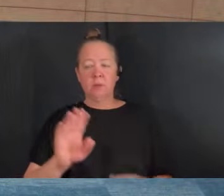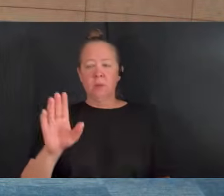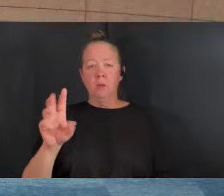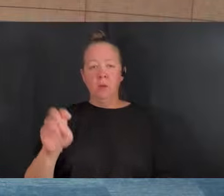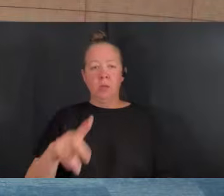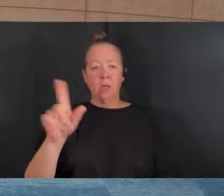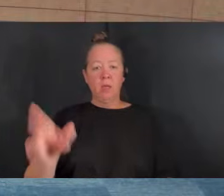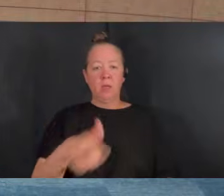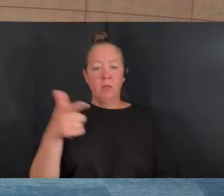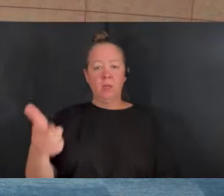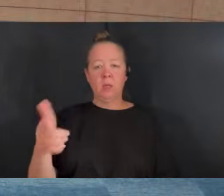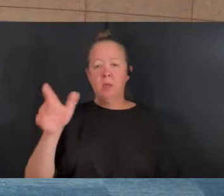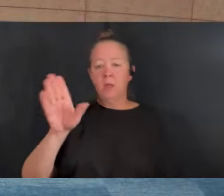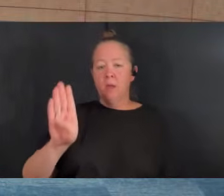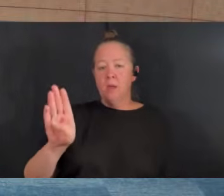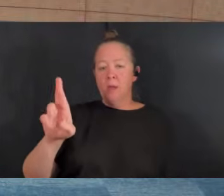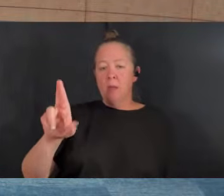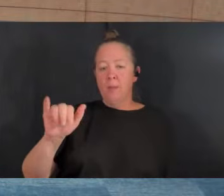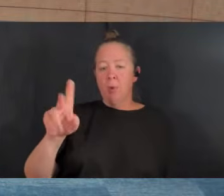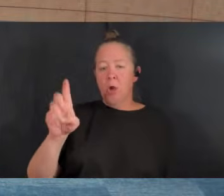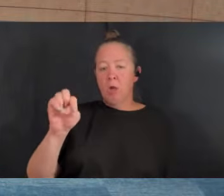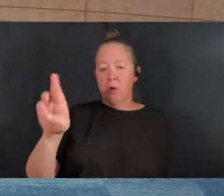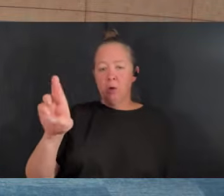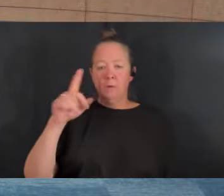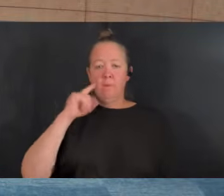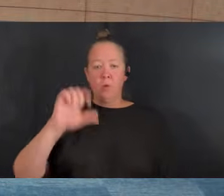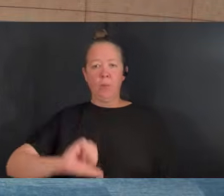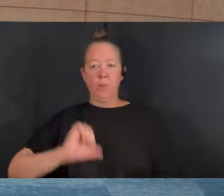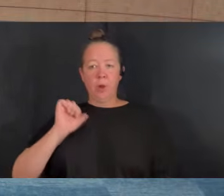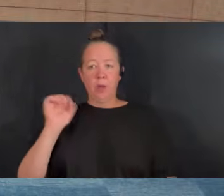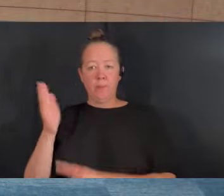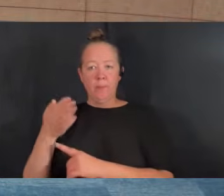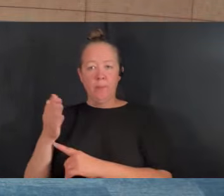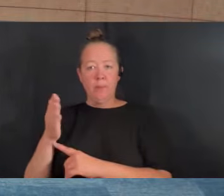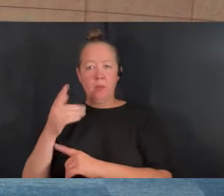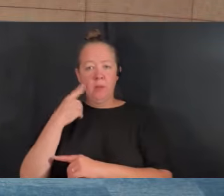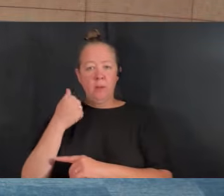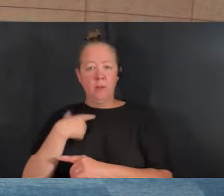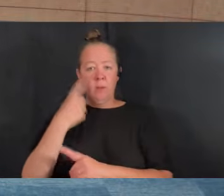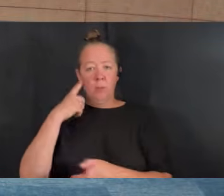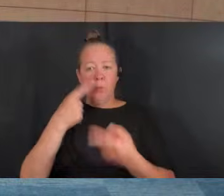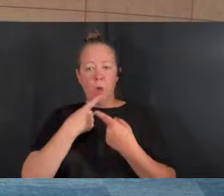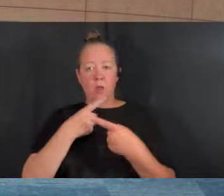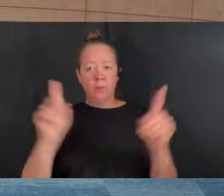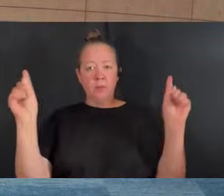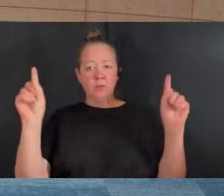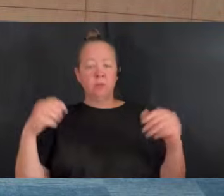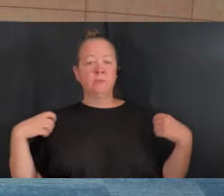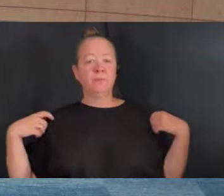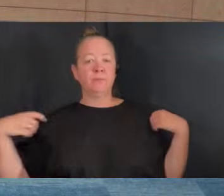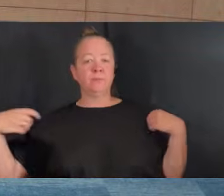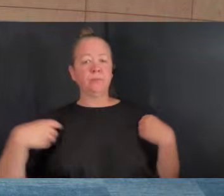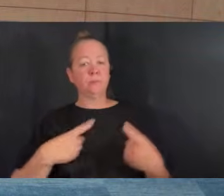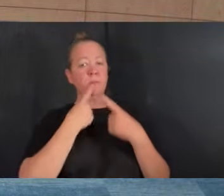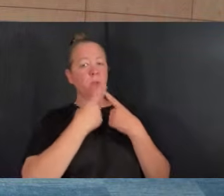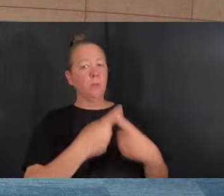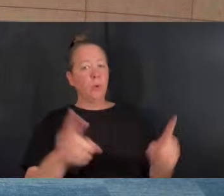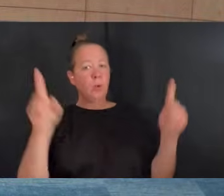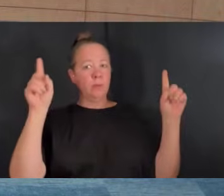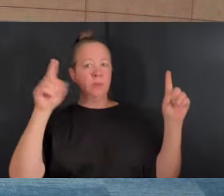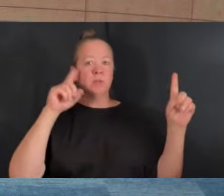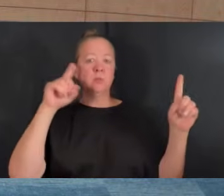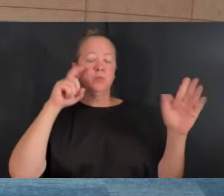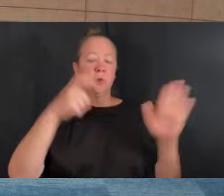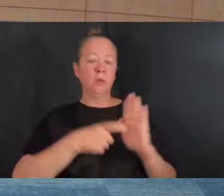you for the Pride Month proclamation. A proclamation recognizing June as Pride